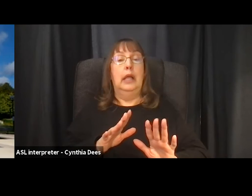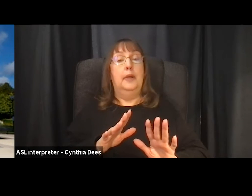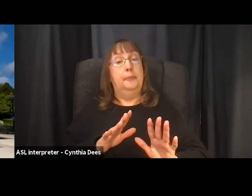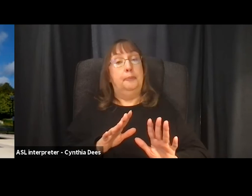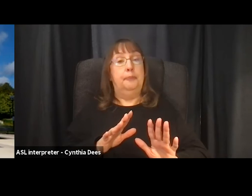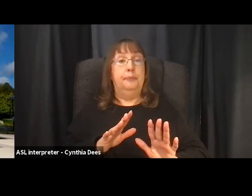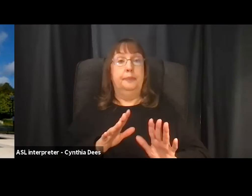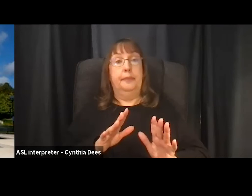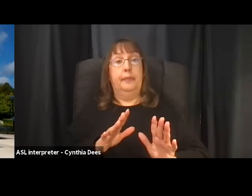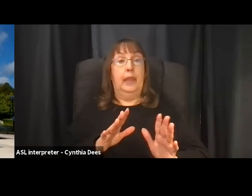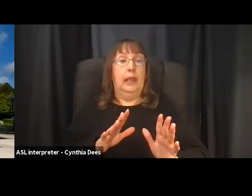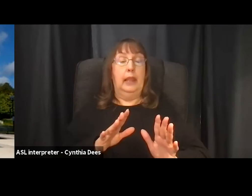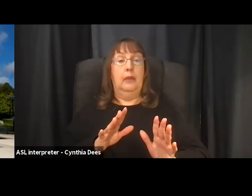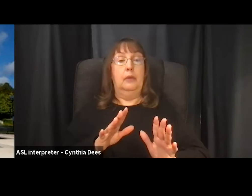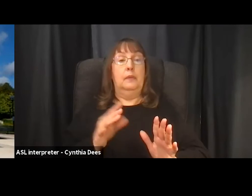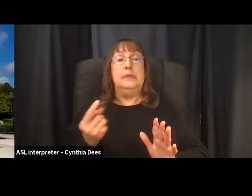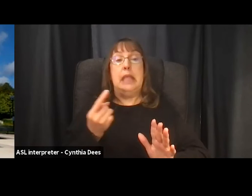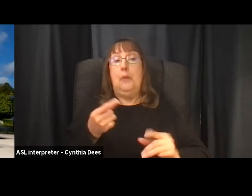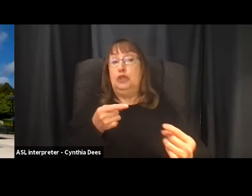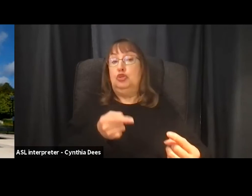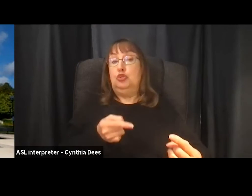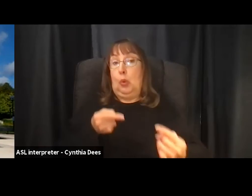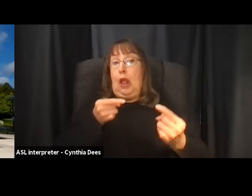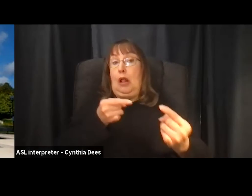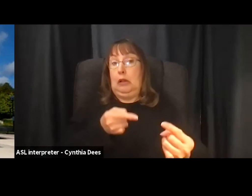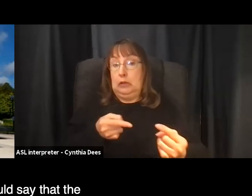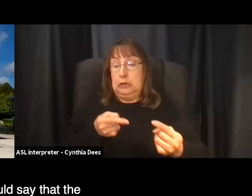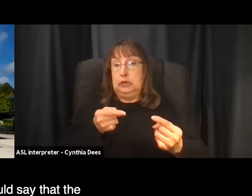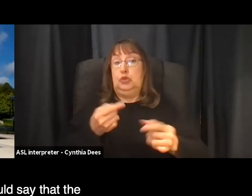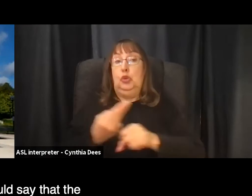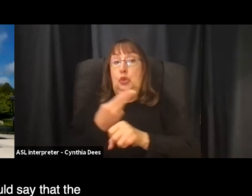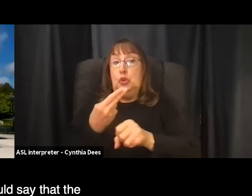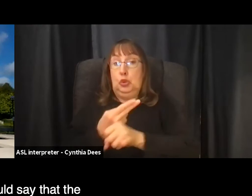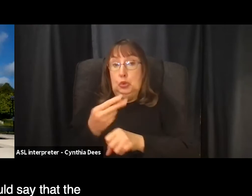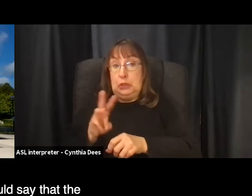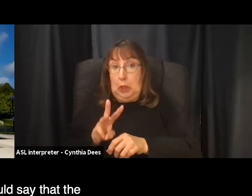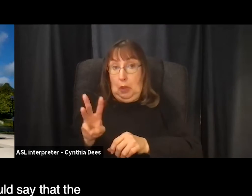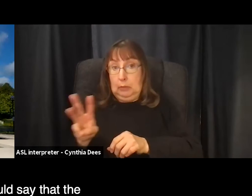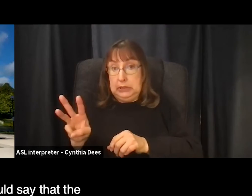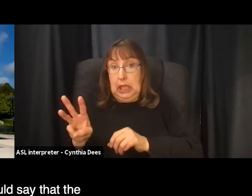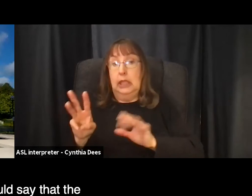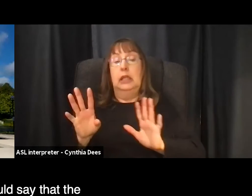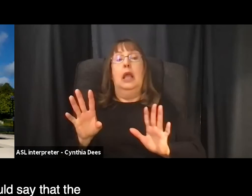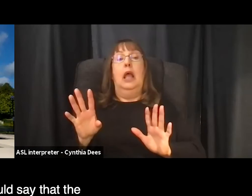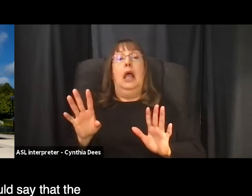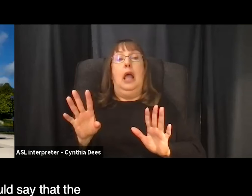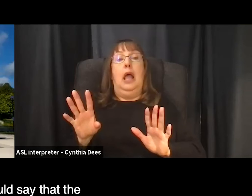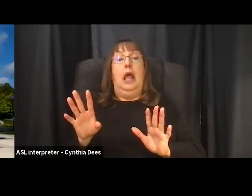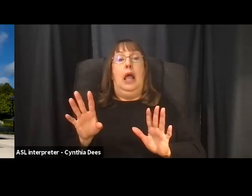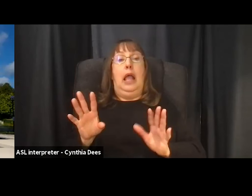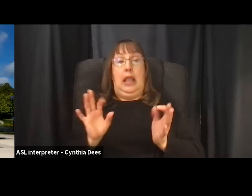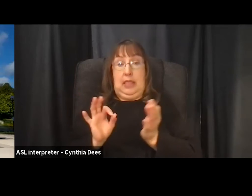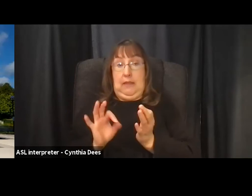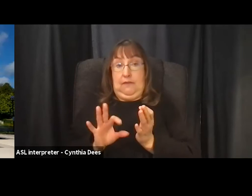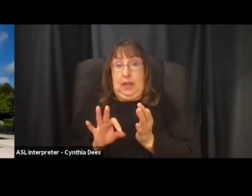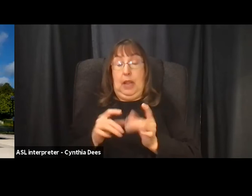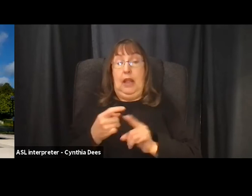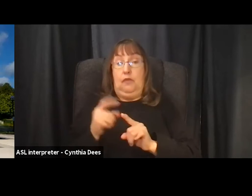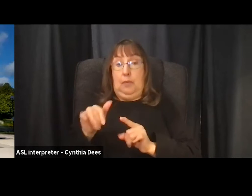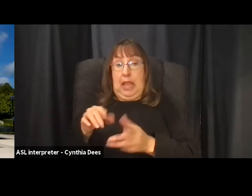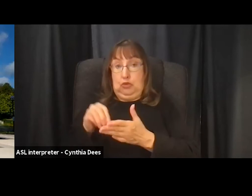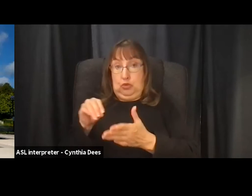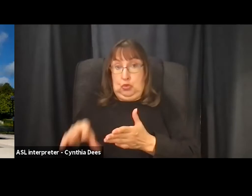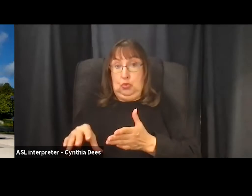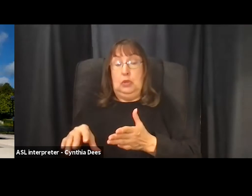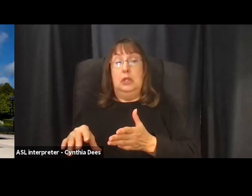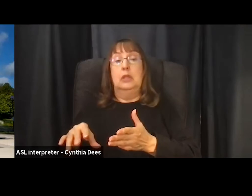when someone struggles like that to use one of our websites, and I would say that the feedback from the student who was doing the testing